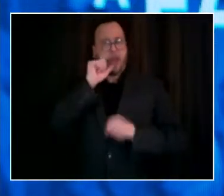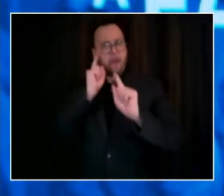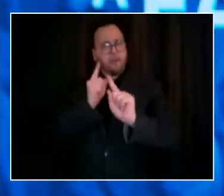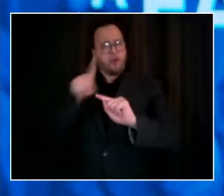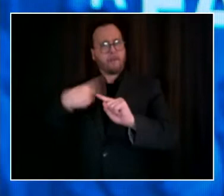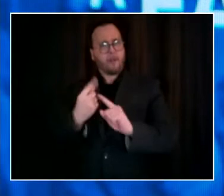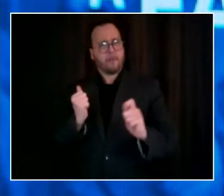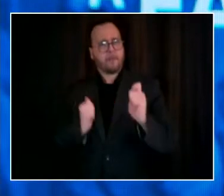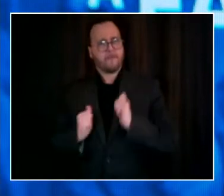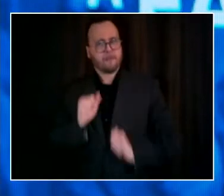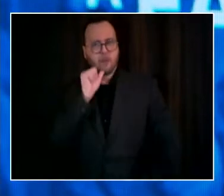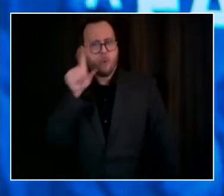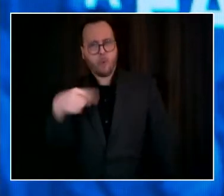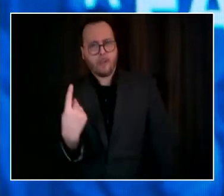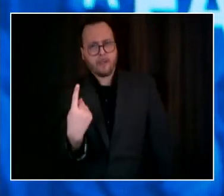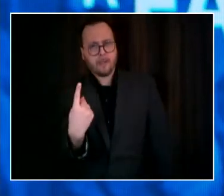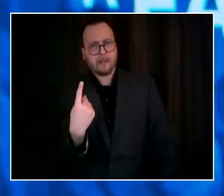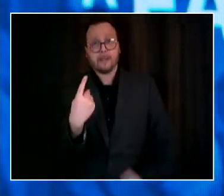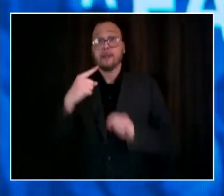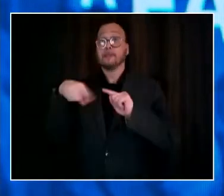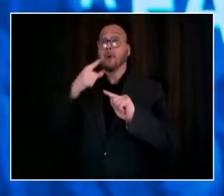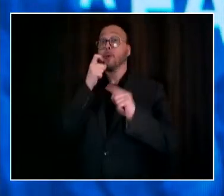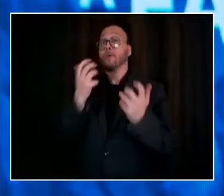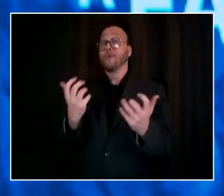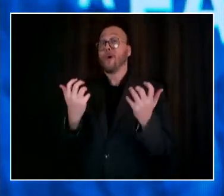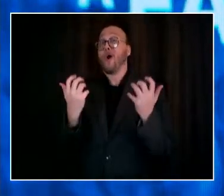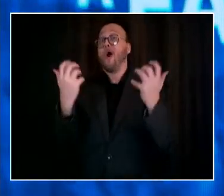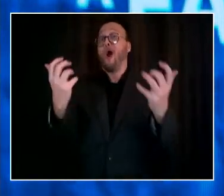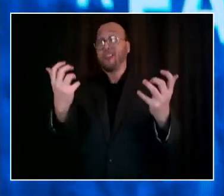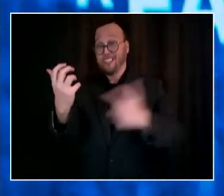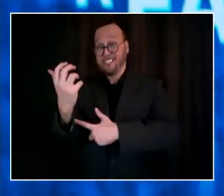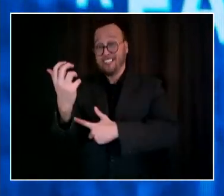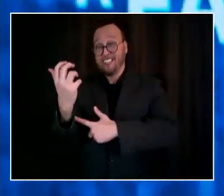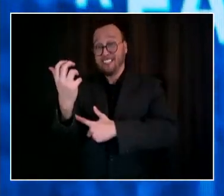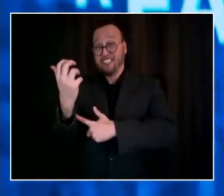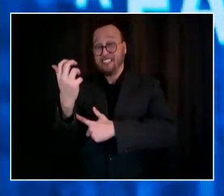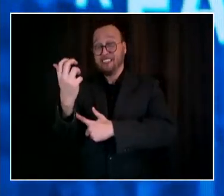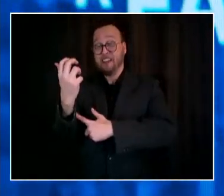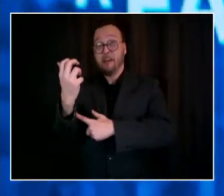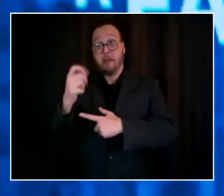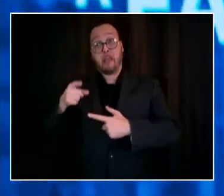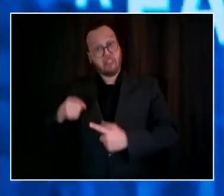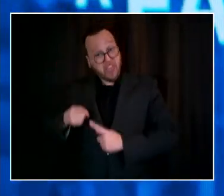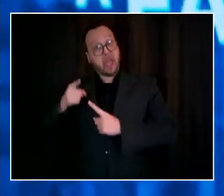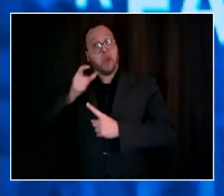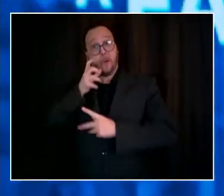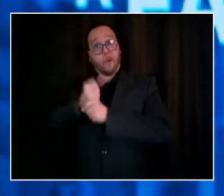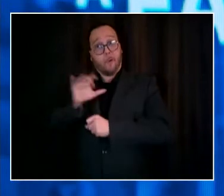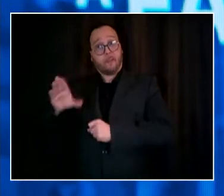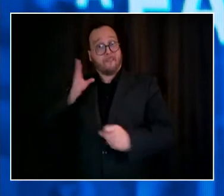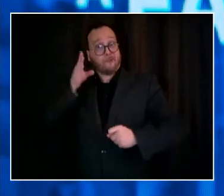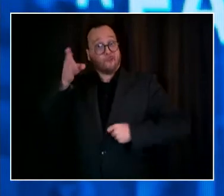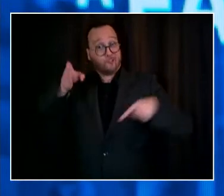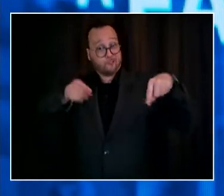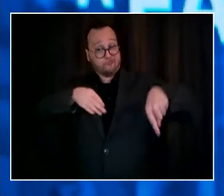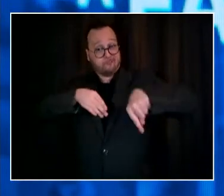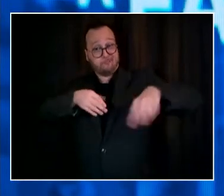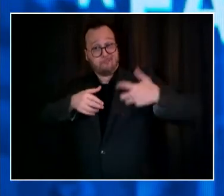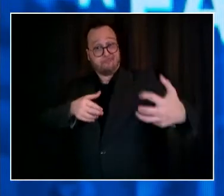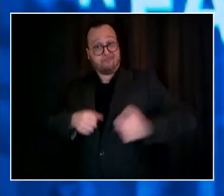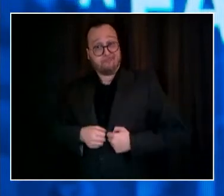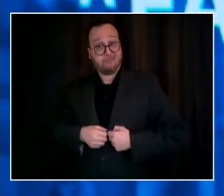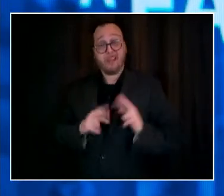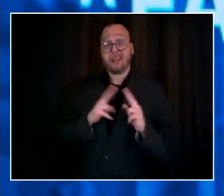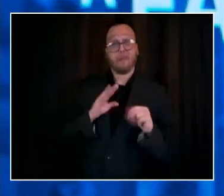performance. It was about the audience who held their fate. Couples on first date, grandmothers dressed up in